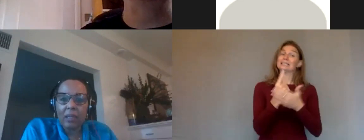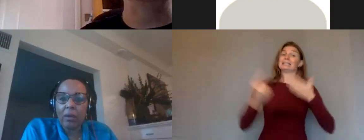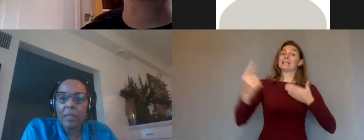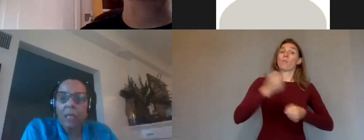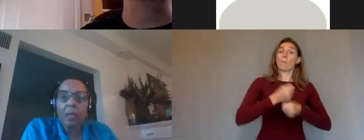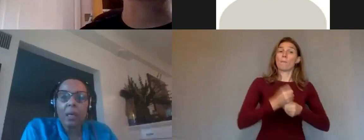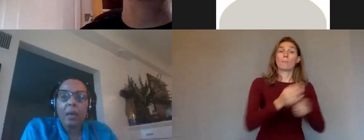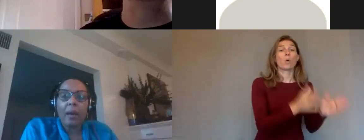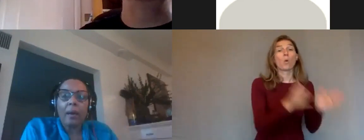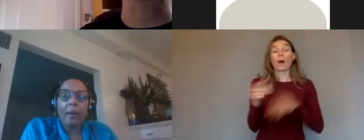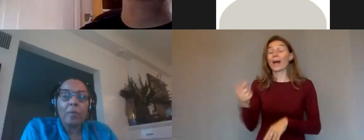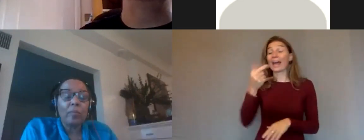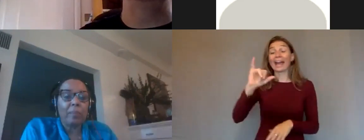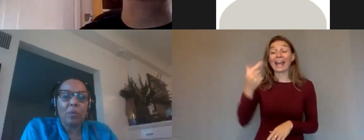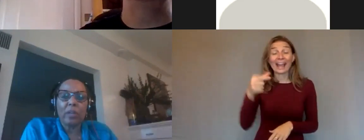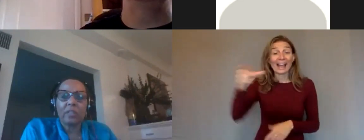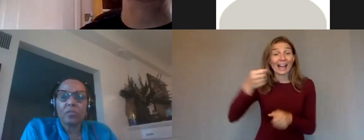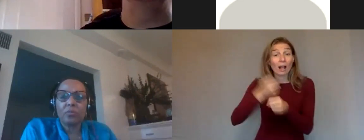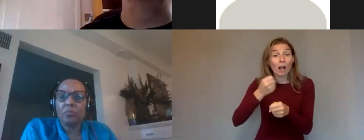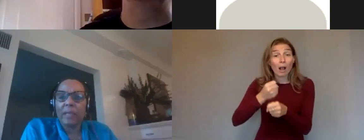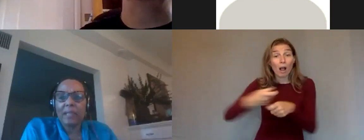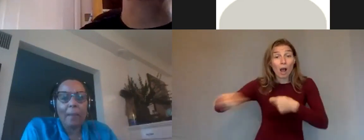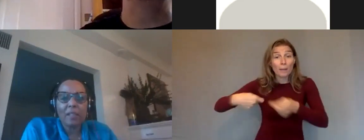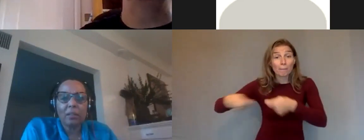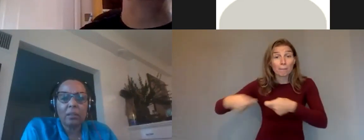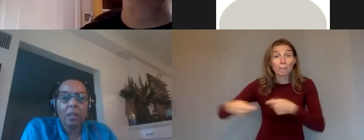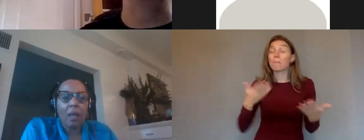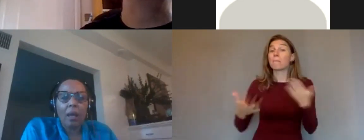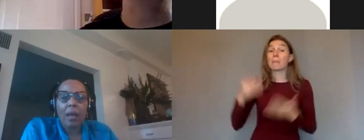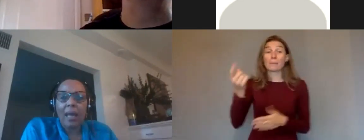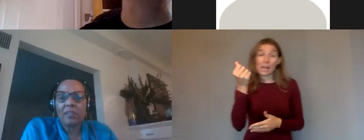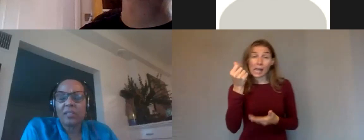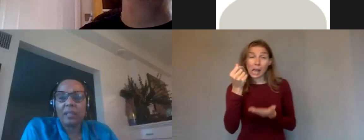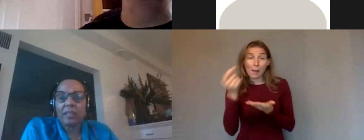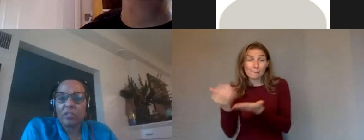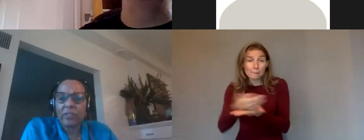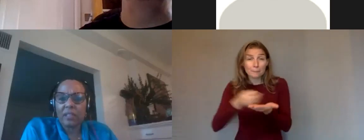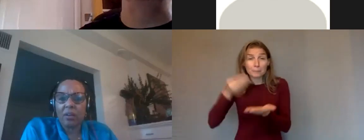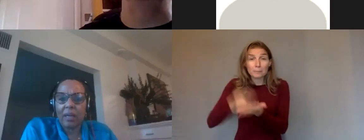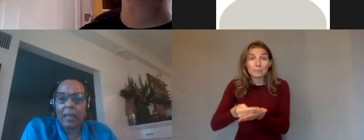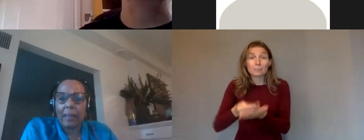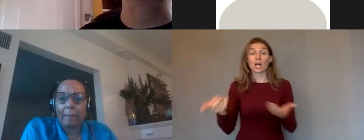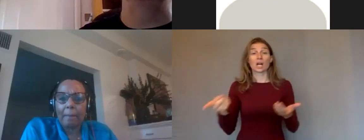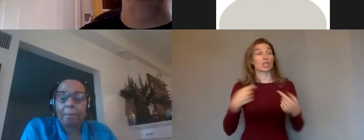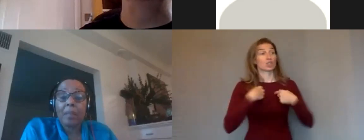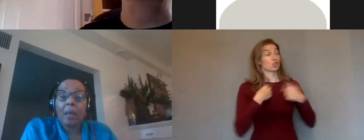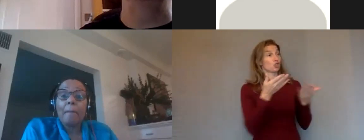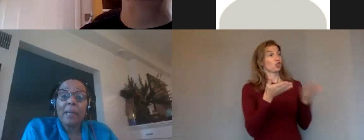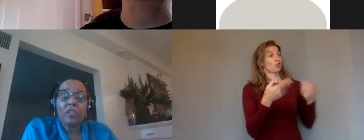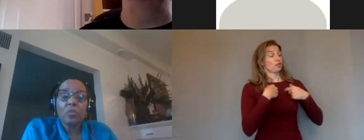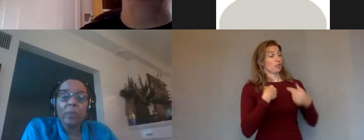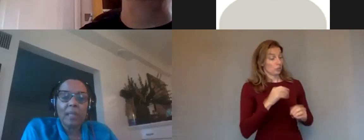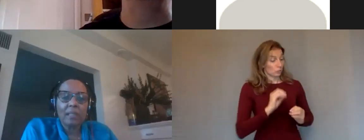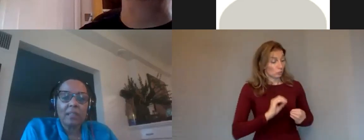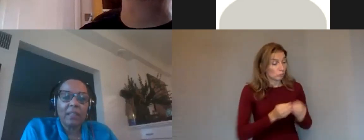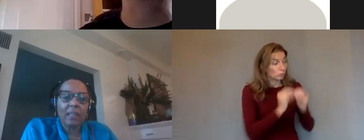gig economy, who might be working to raise capital and to sell their services online. But